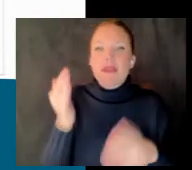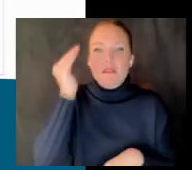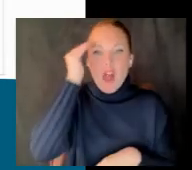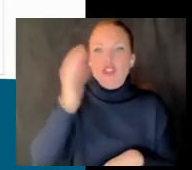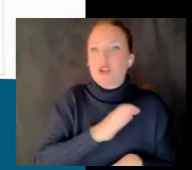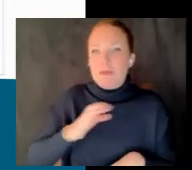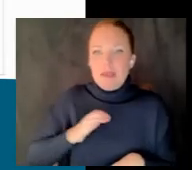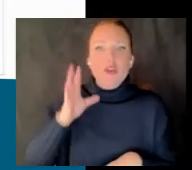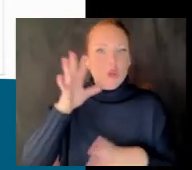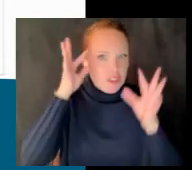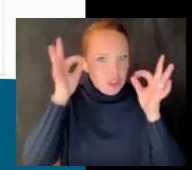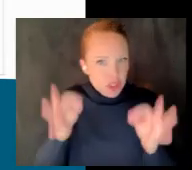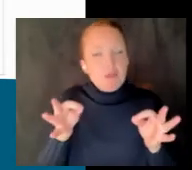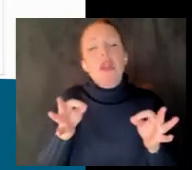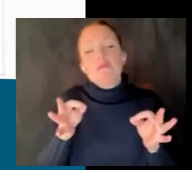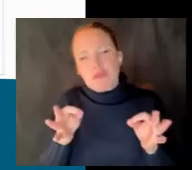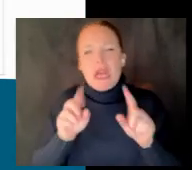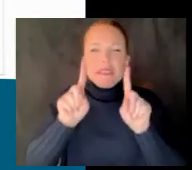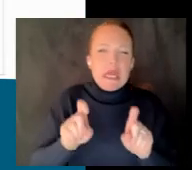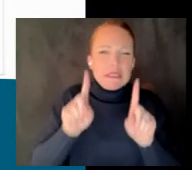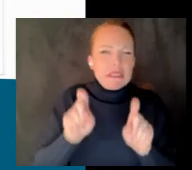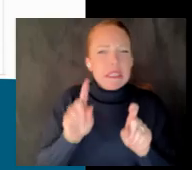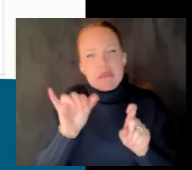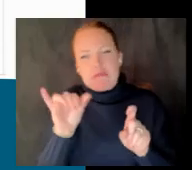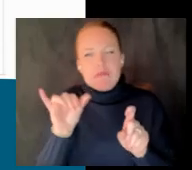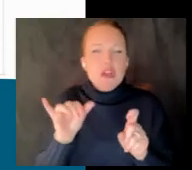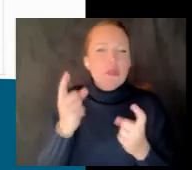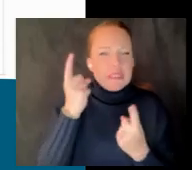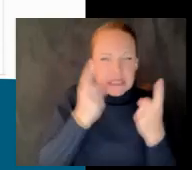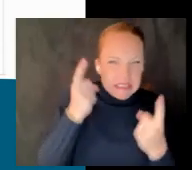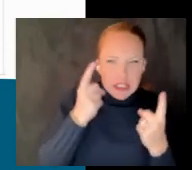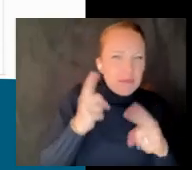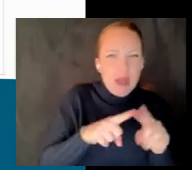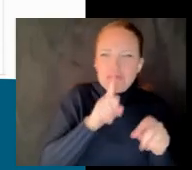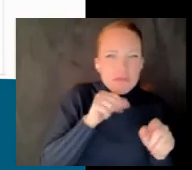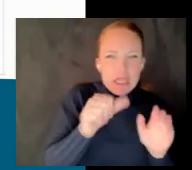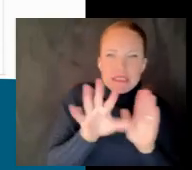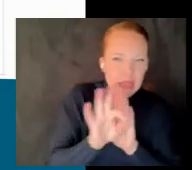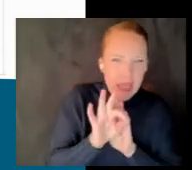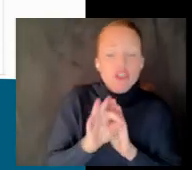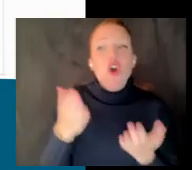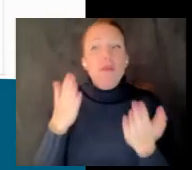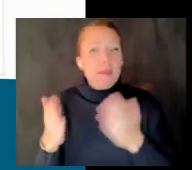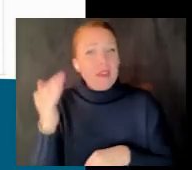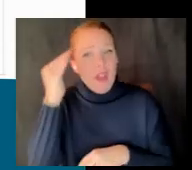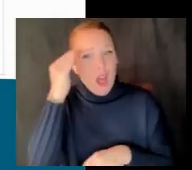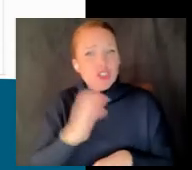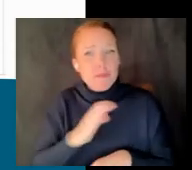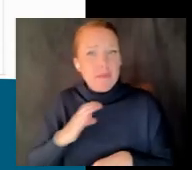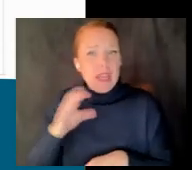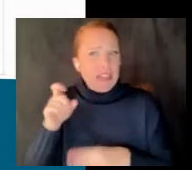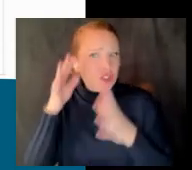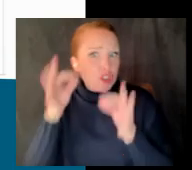testing accommodations were considered but not selected, or that the knowledgeable committee also may need to determine if they require